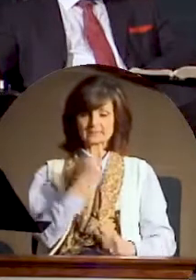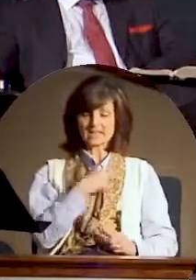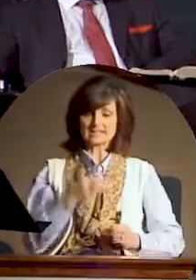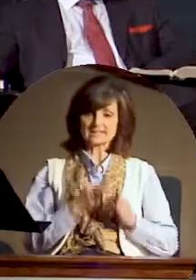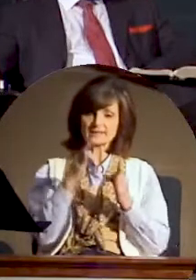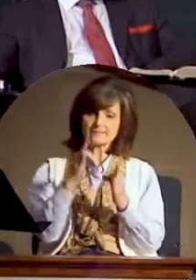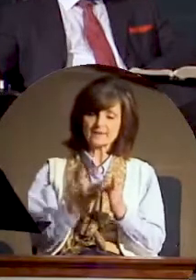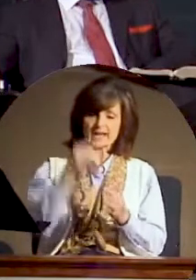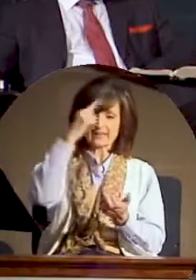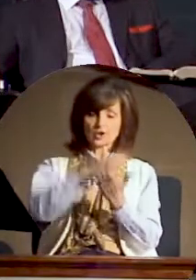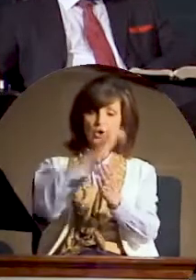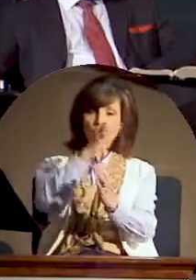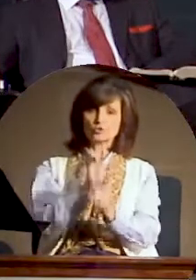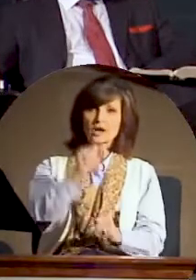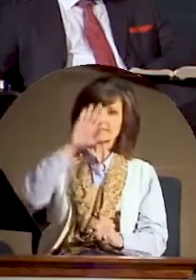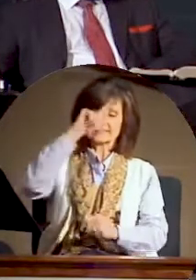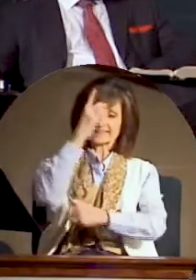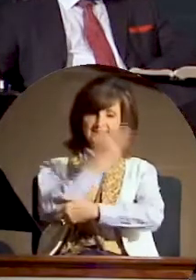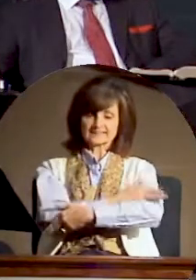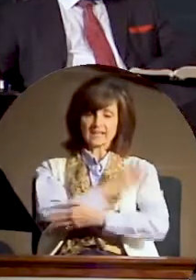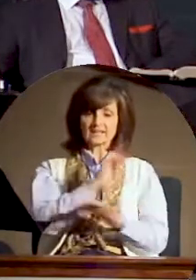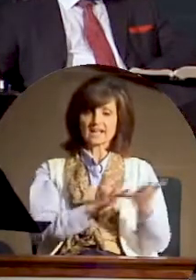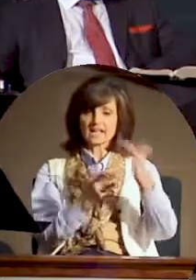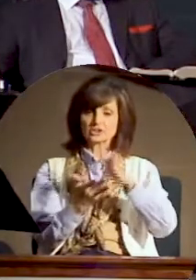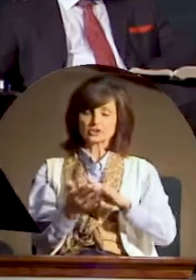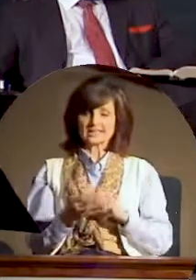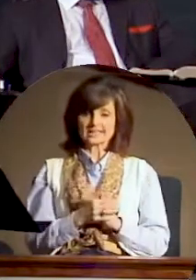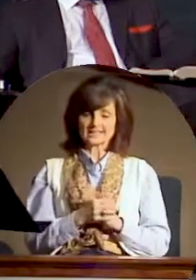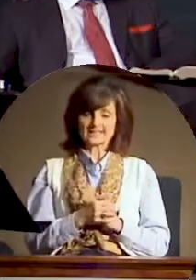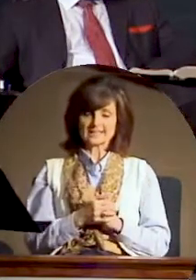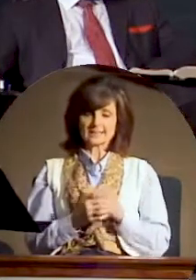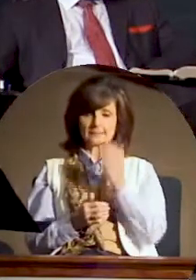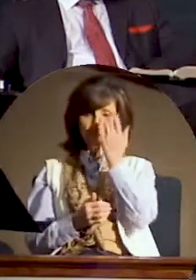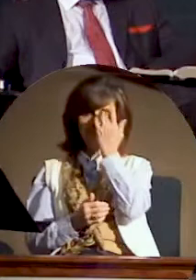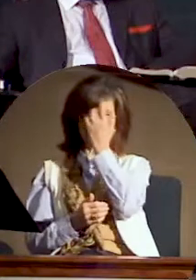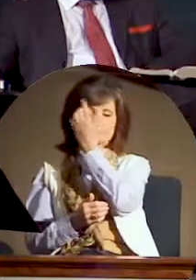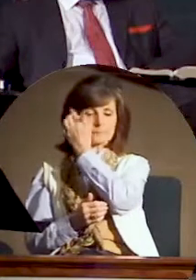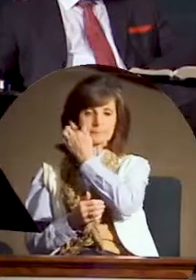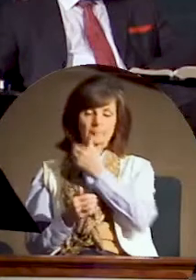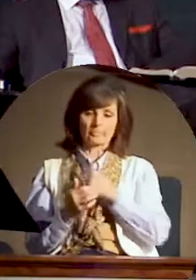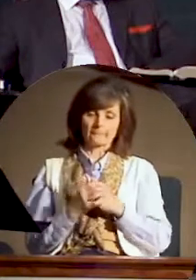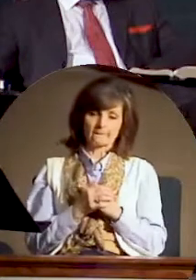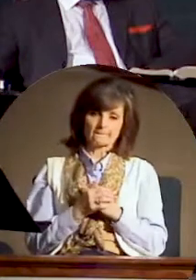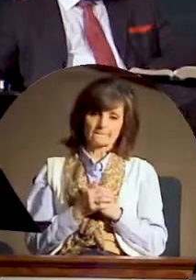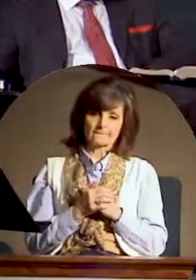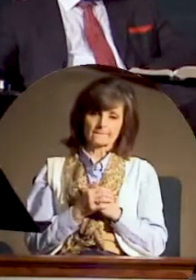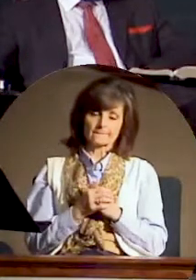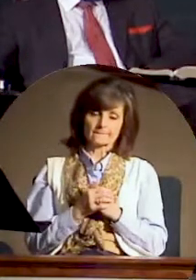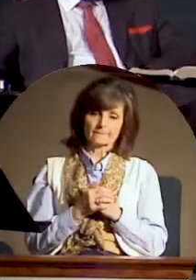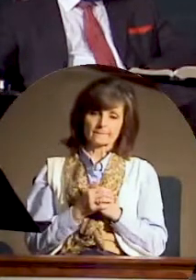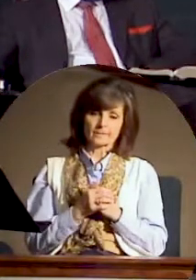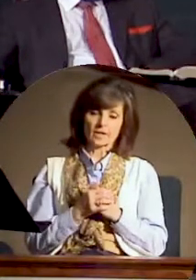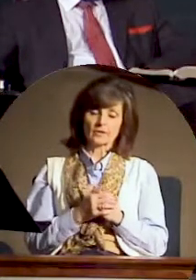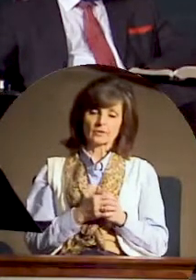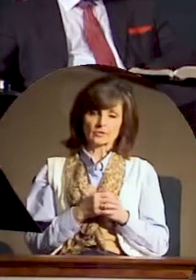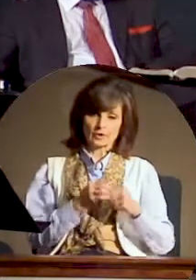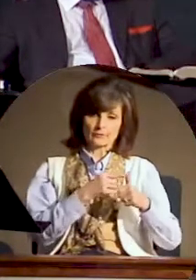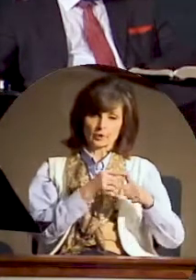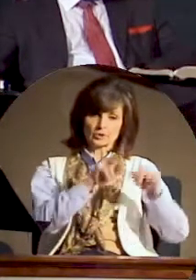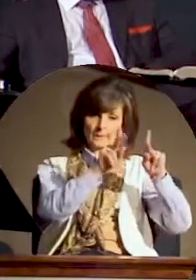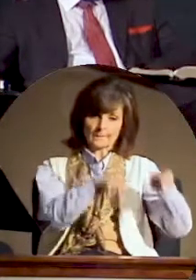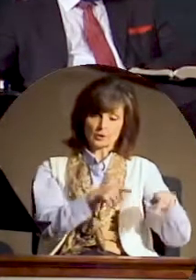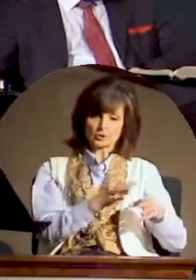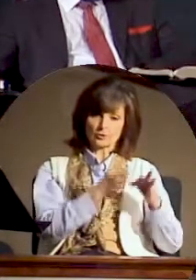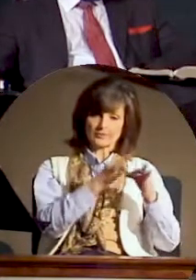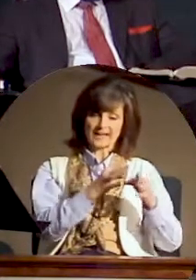faith to trust His Son, Jesus. But now, not only is there mentioned in the Bible like our personal faith,